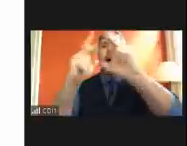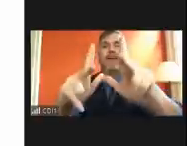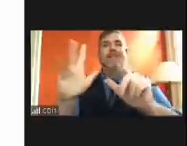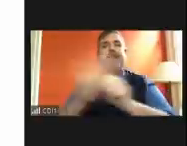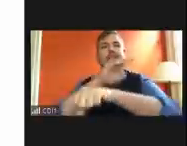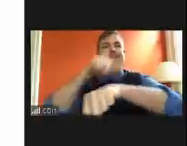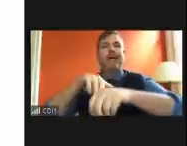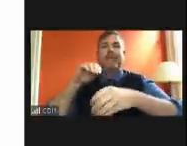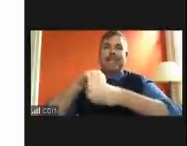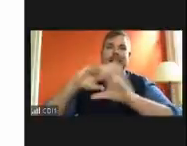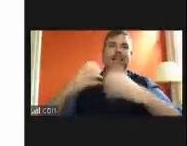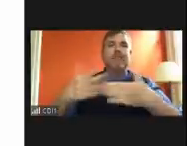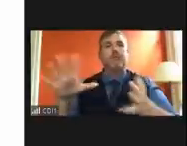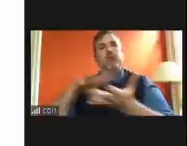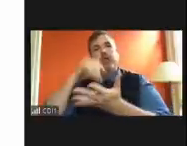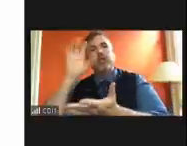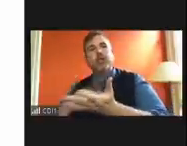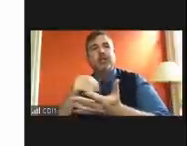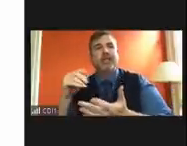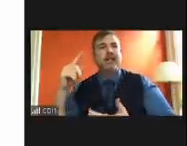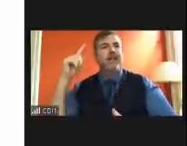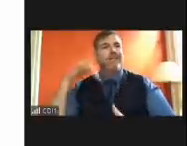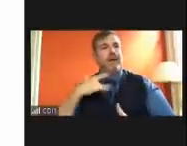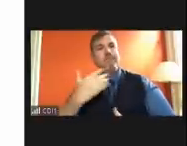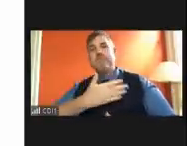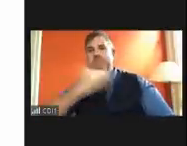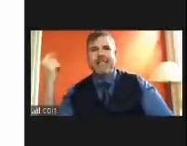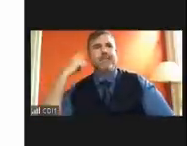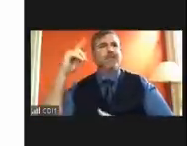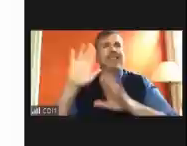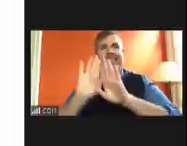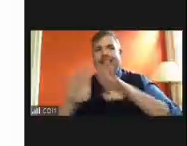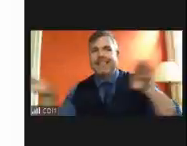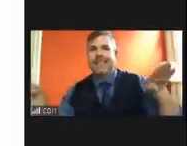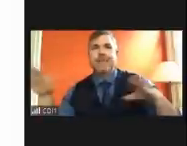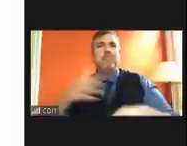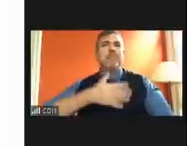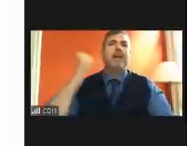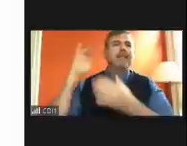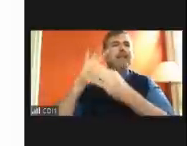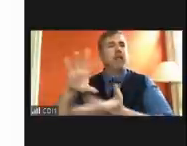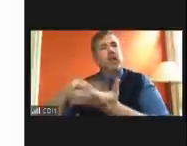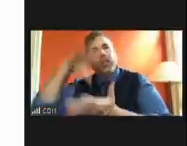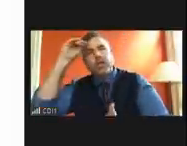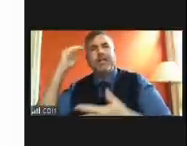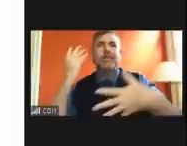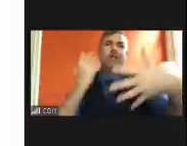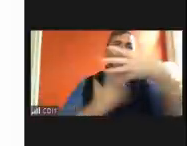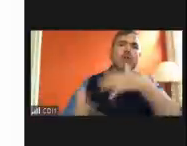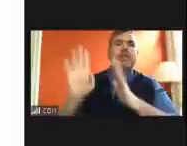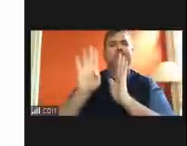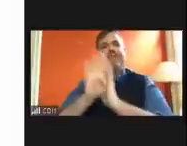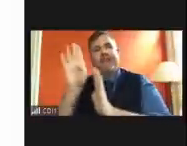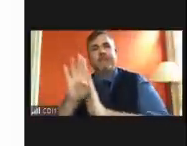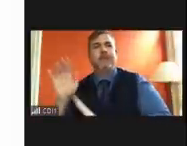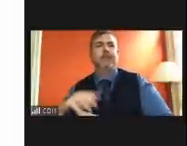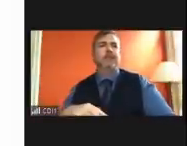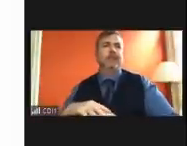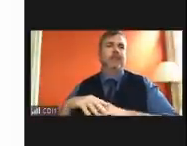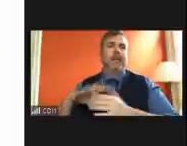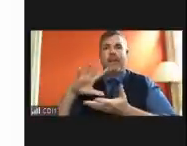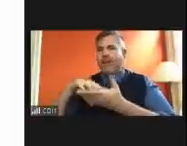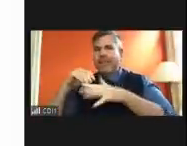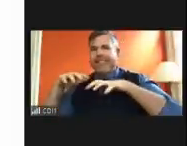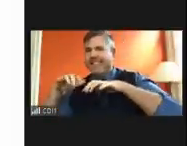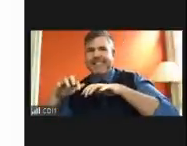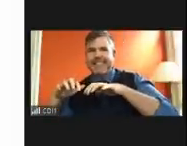for kids and best for learning and the social development, and that the distance learning had been a negative experience for so many